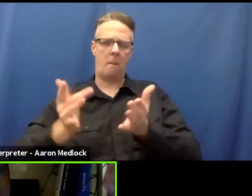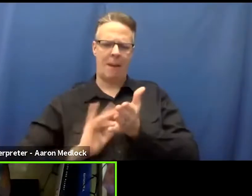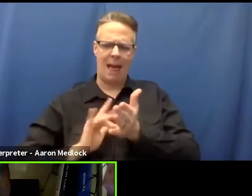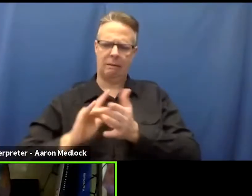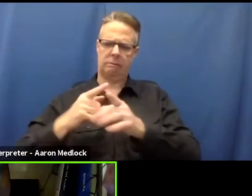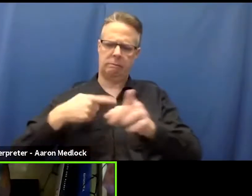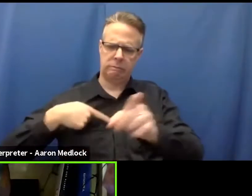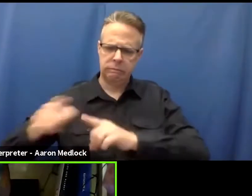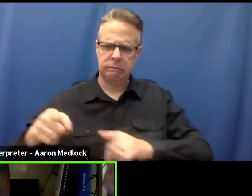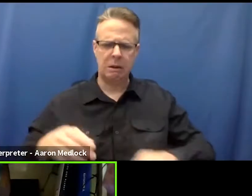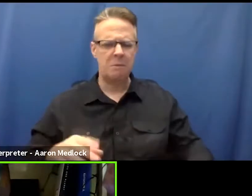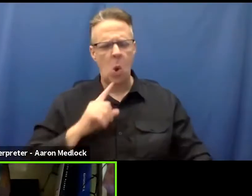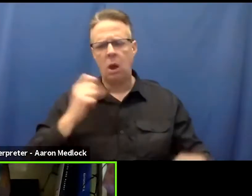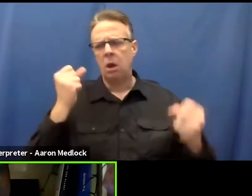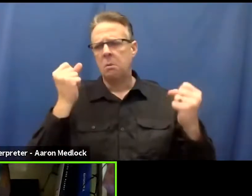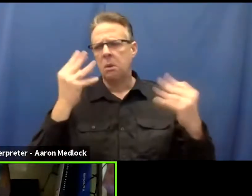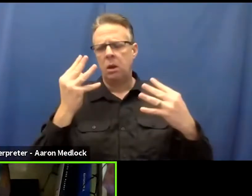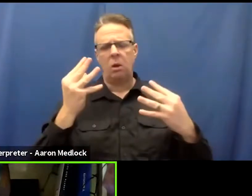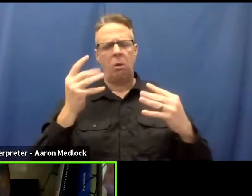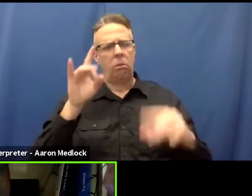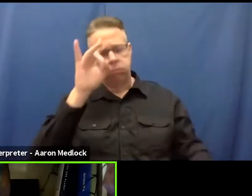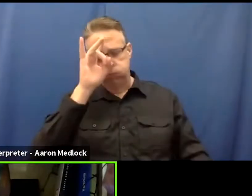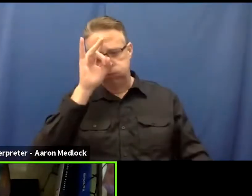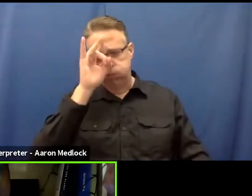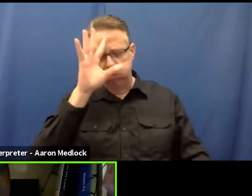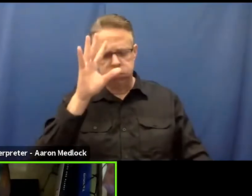stories, constant horror stories about